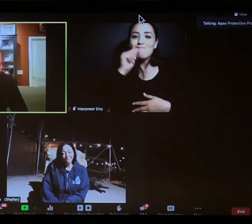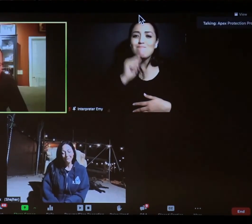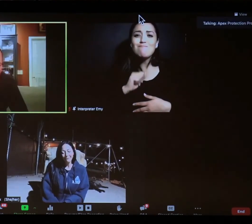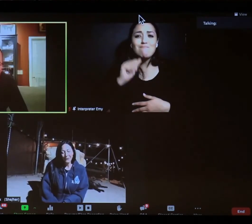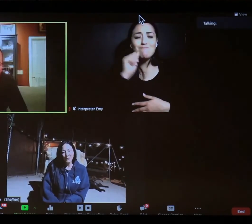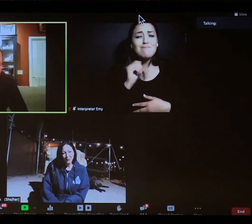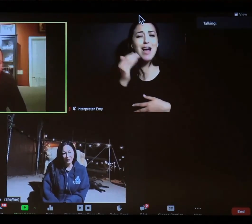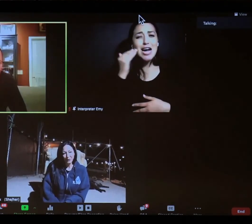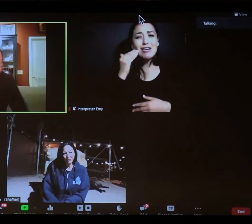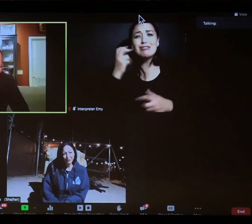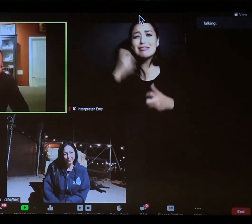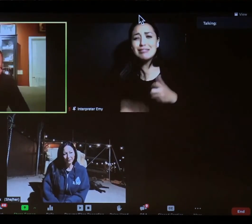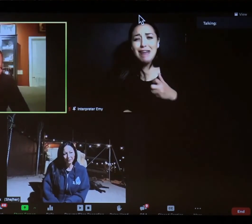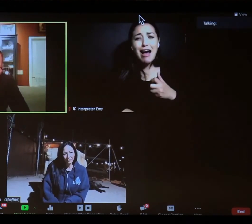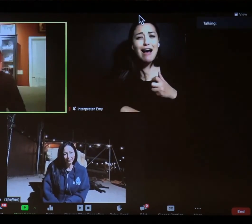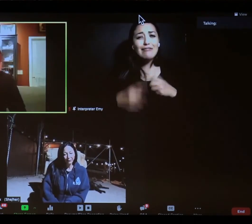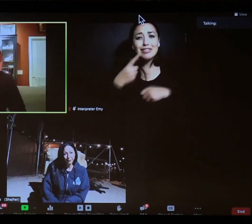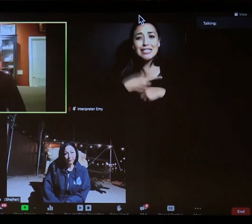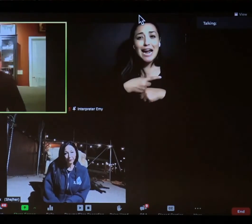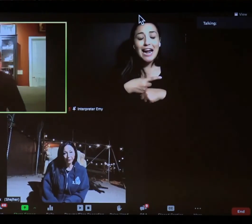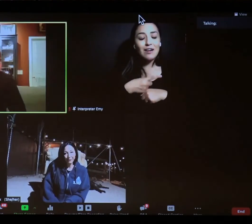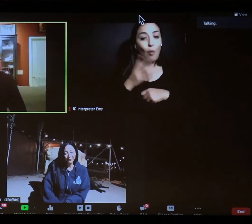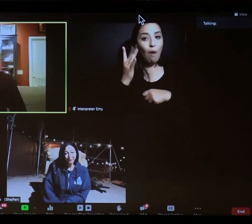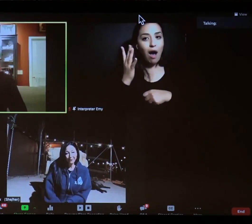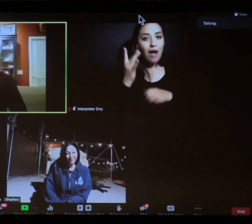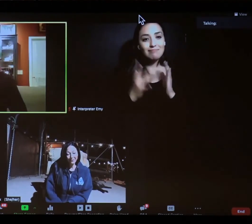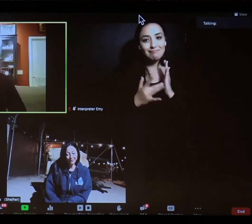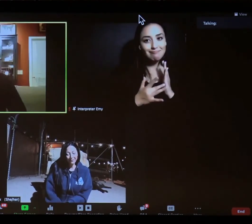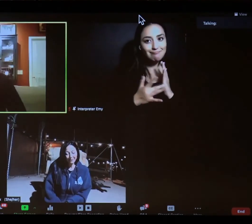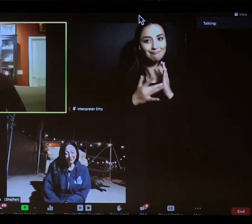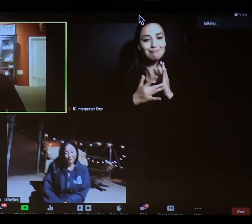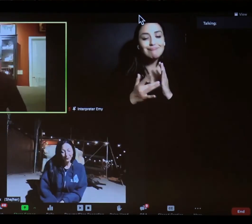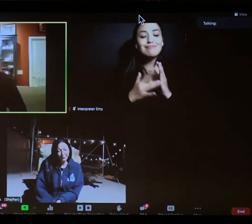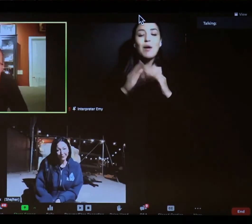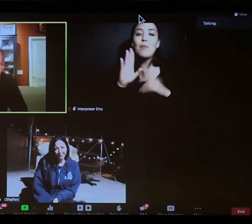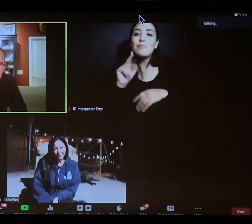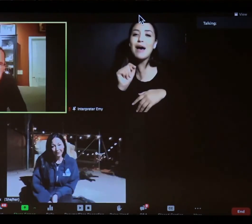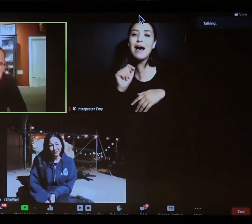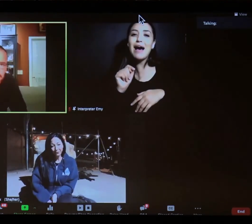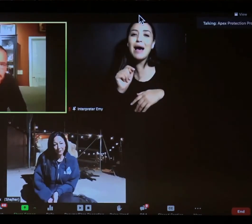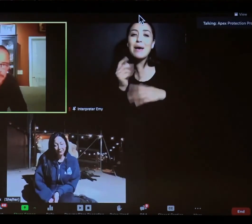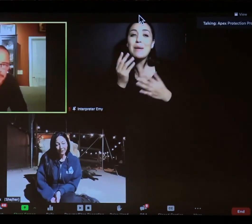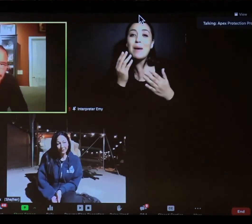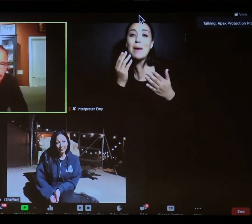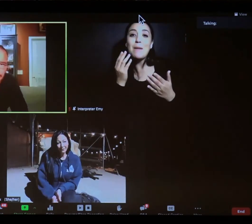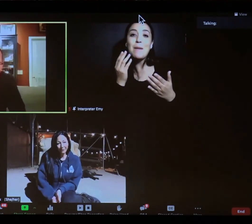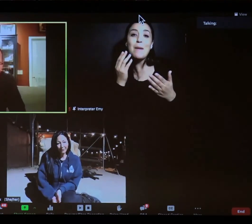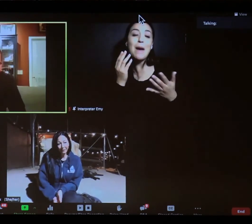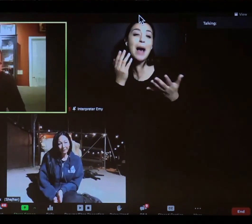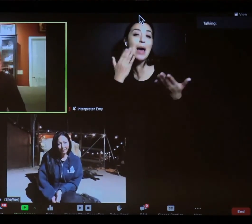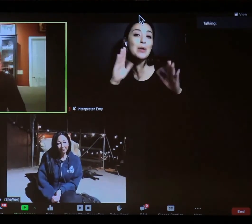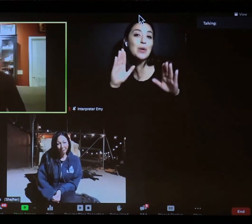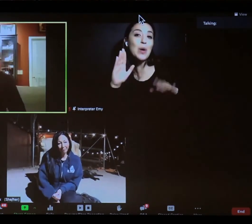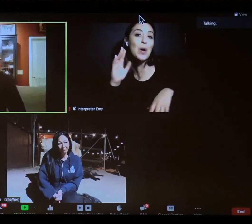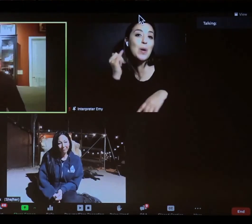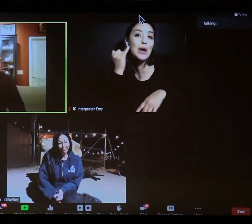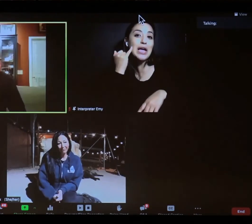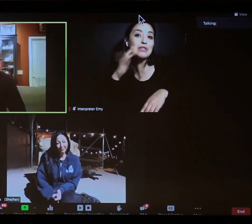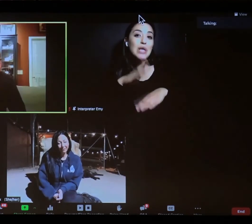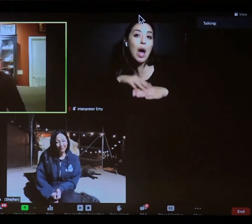day, technically. It may have been some sabotage, we don't want to say,